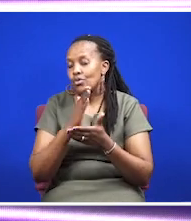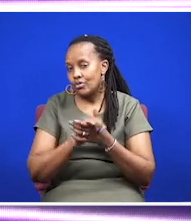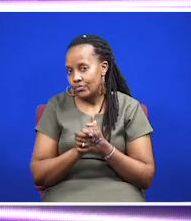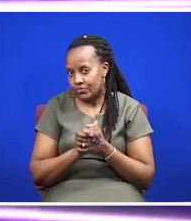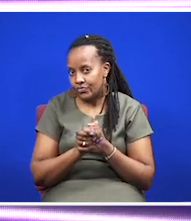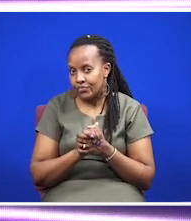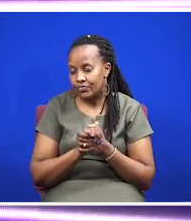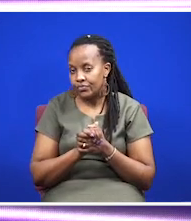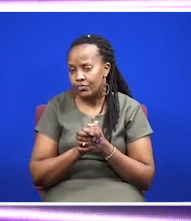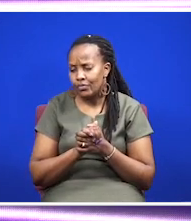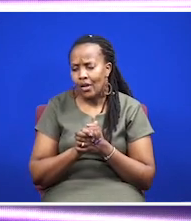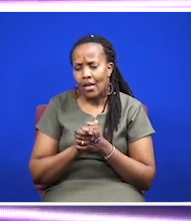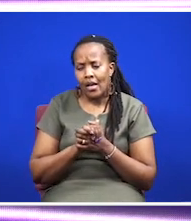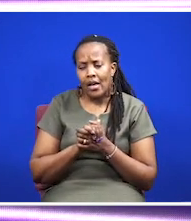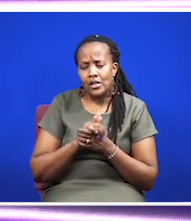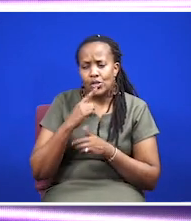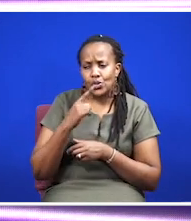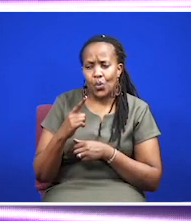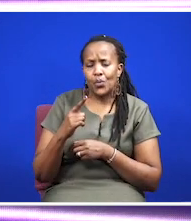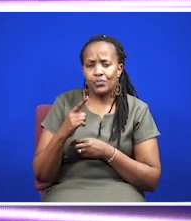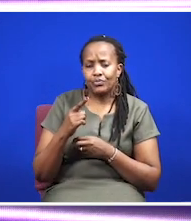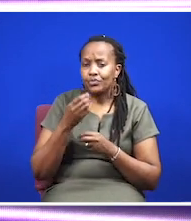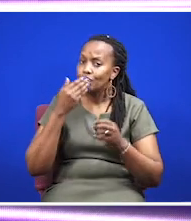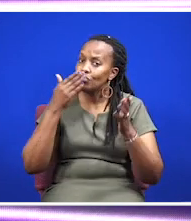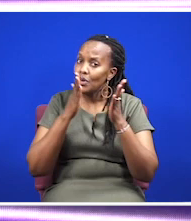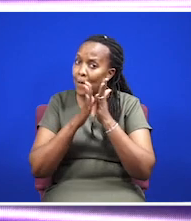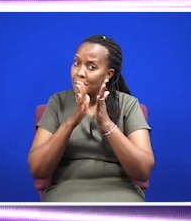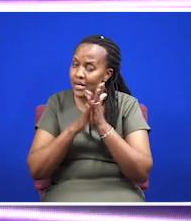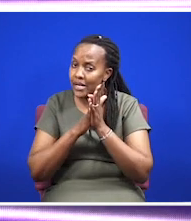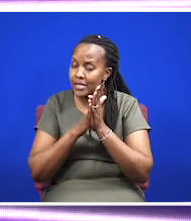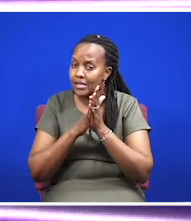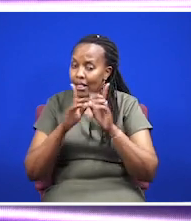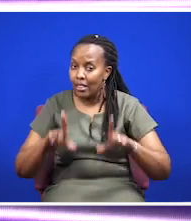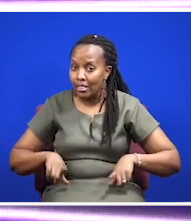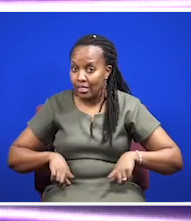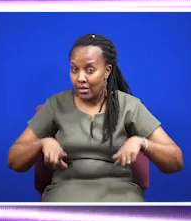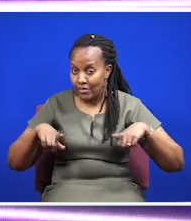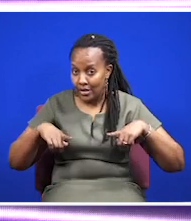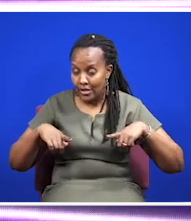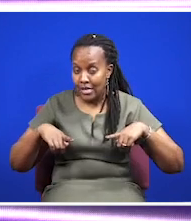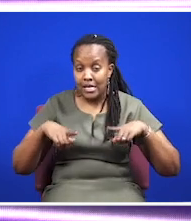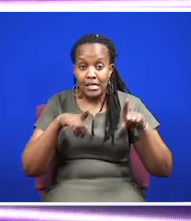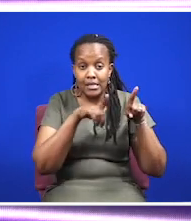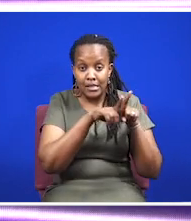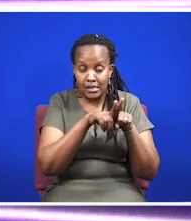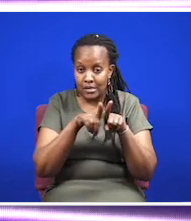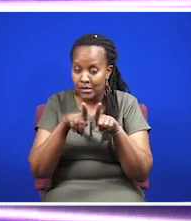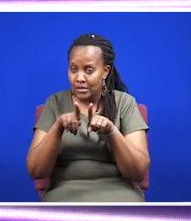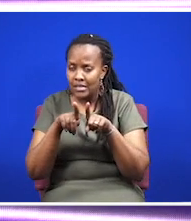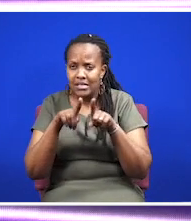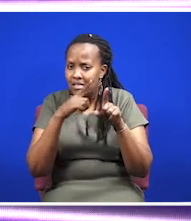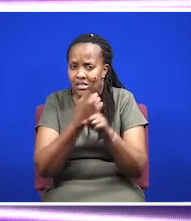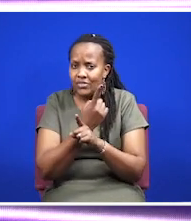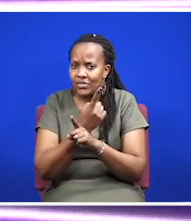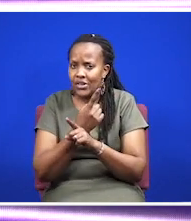reality. And thus, praise living is antithetical to formalism and